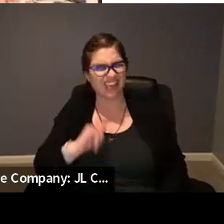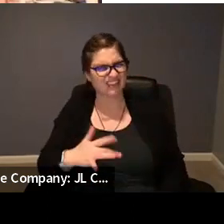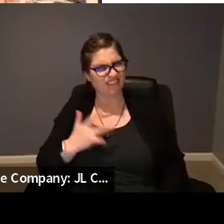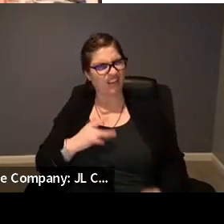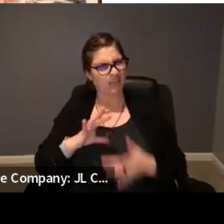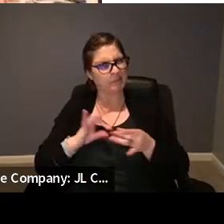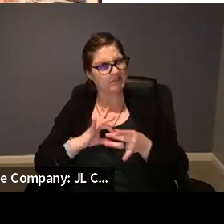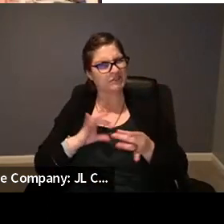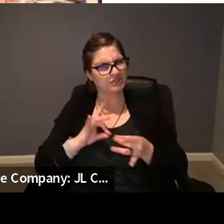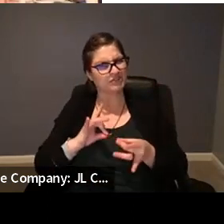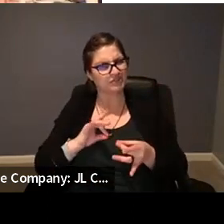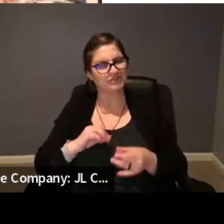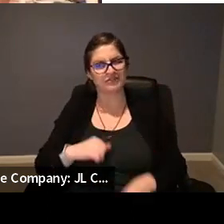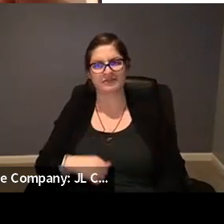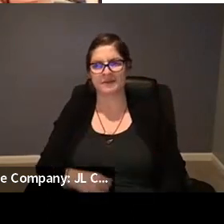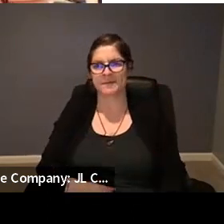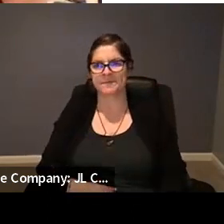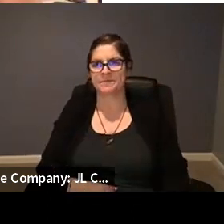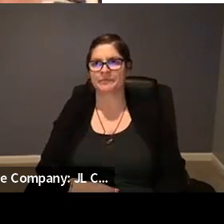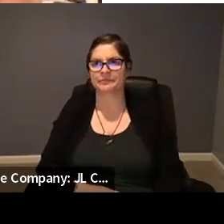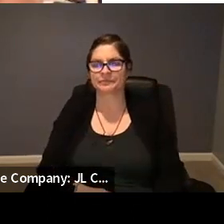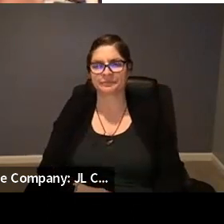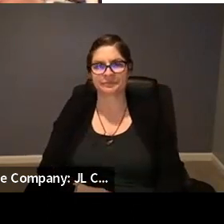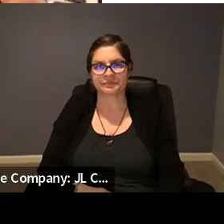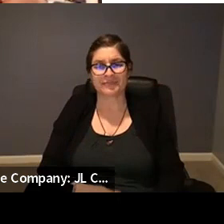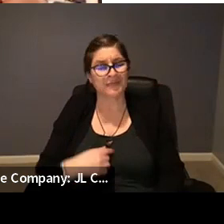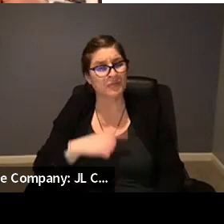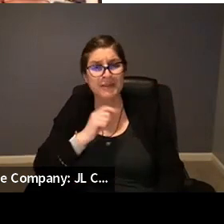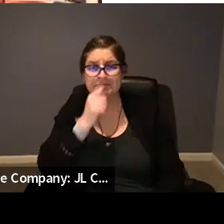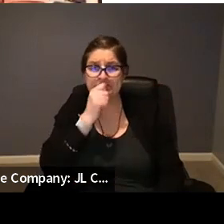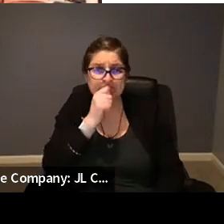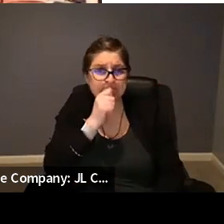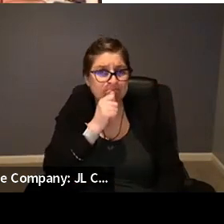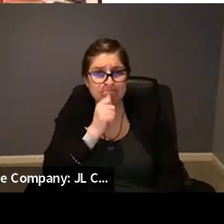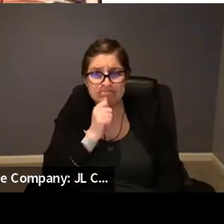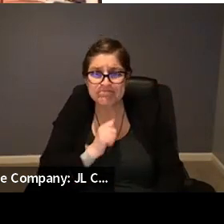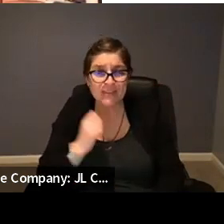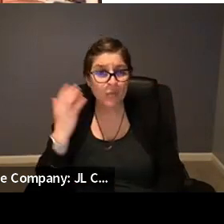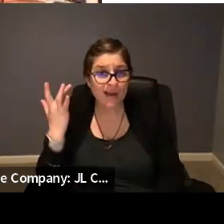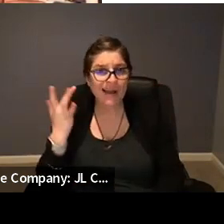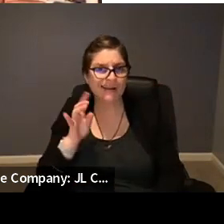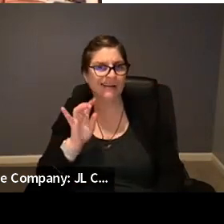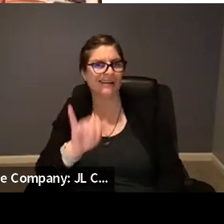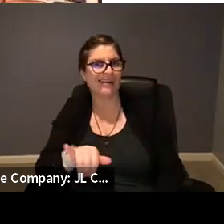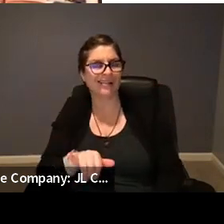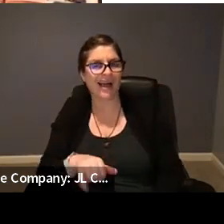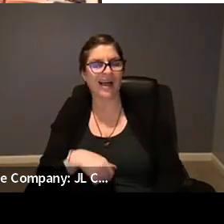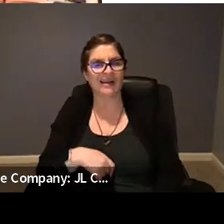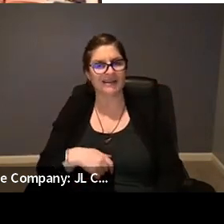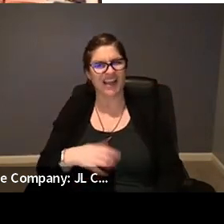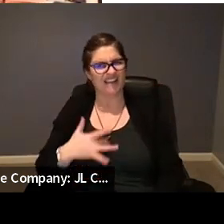I've received. And I have really, really been suffering because of that, to where I